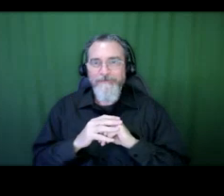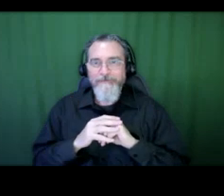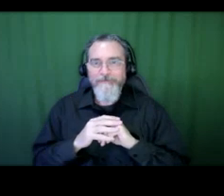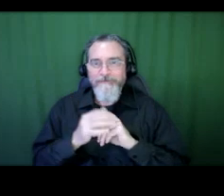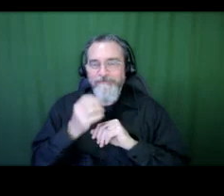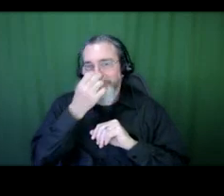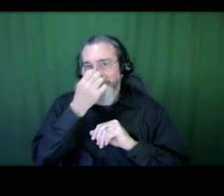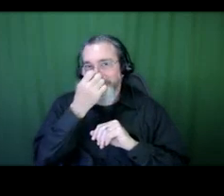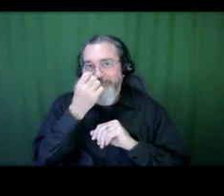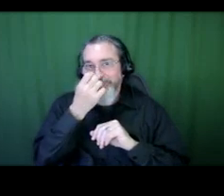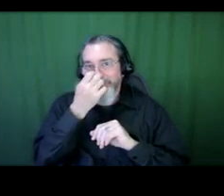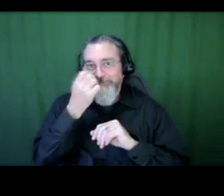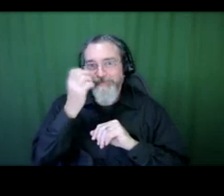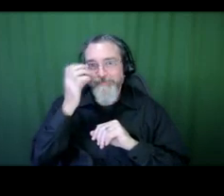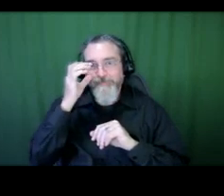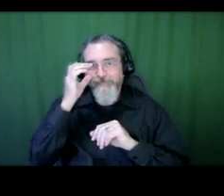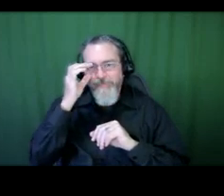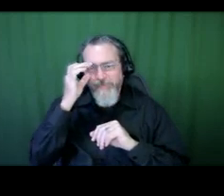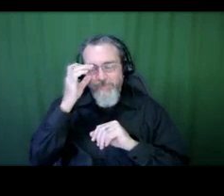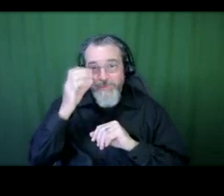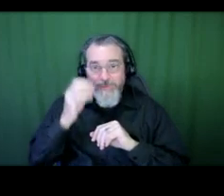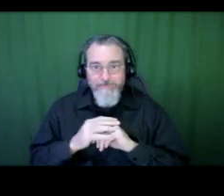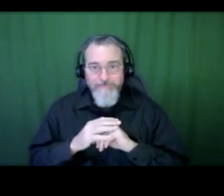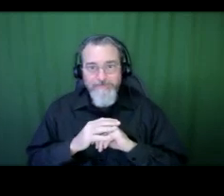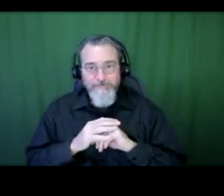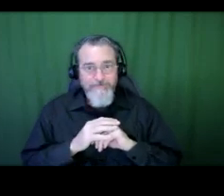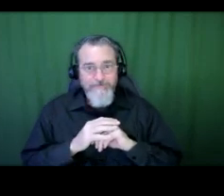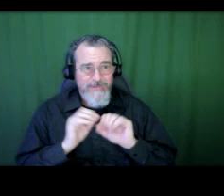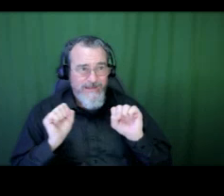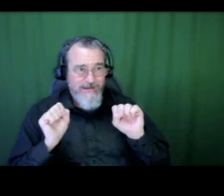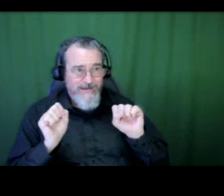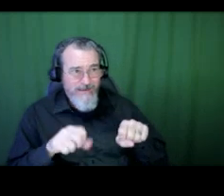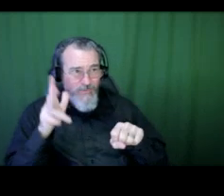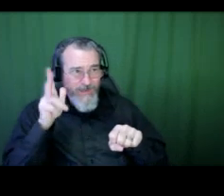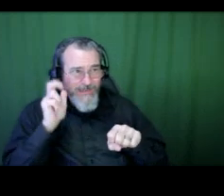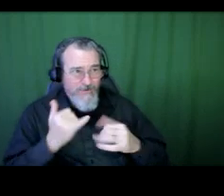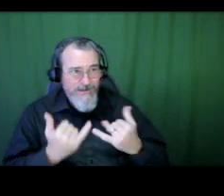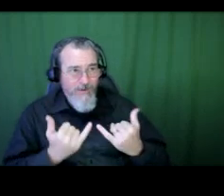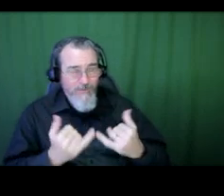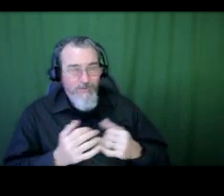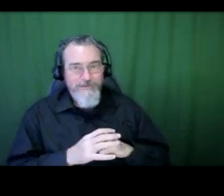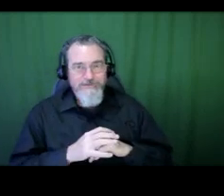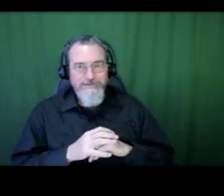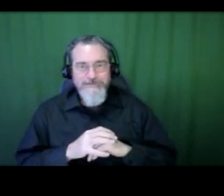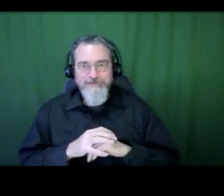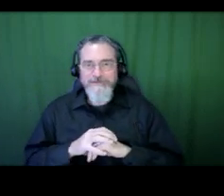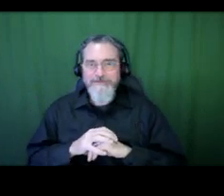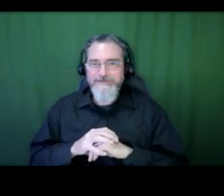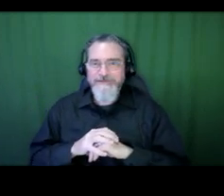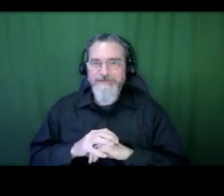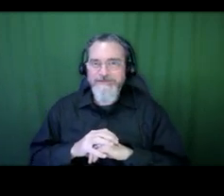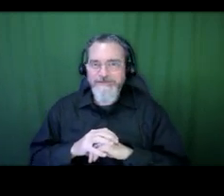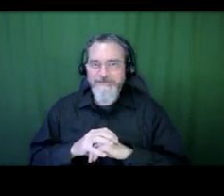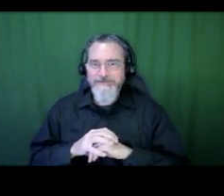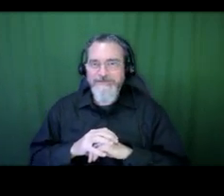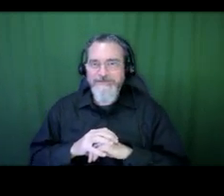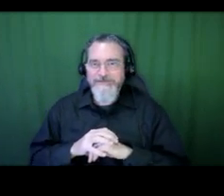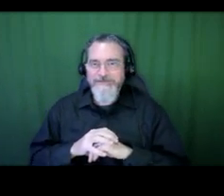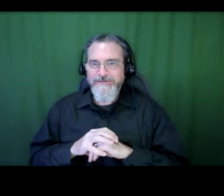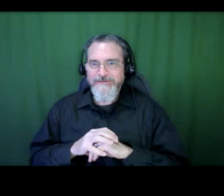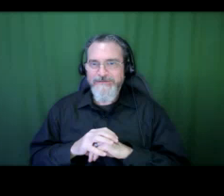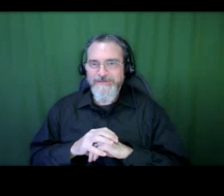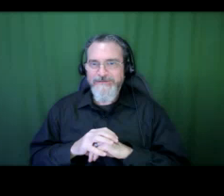on. Can you hear me now? Can you hear me now? Yes, I can hear you. Can you hear me much